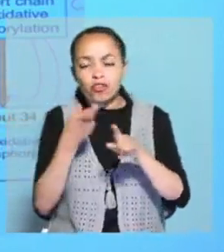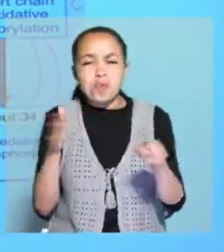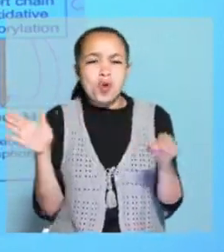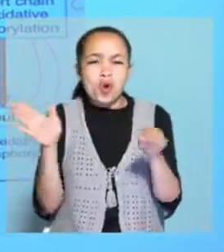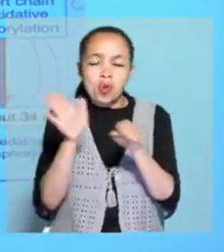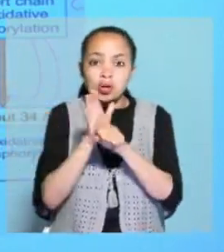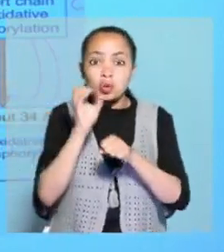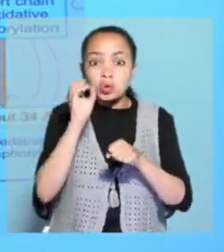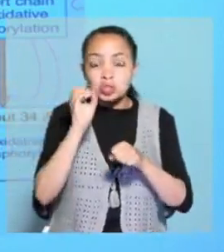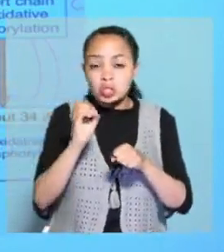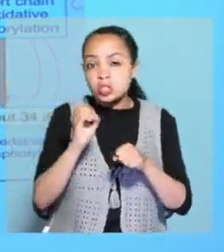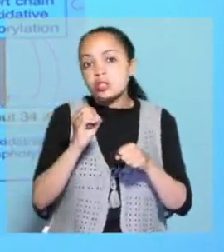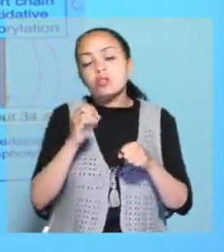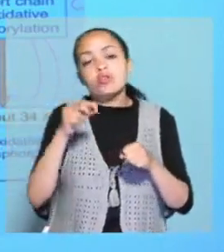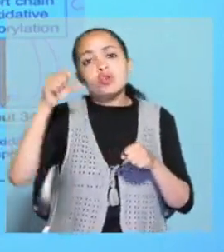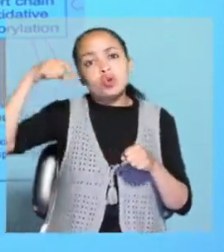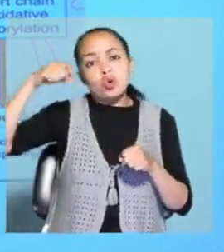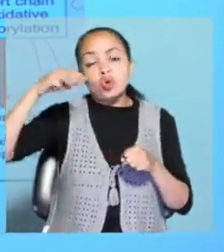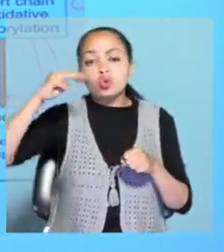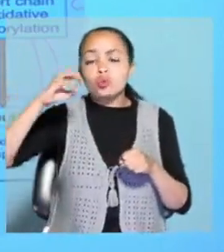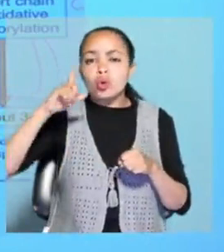complete oxidation of glucose molecule,